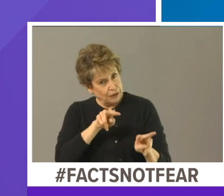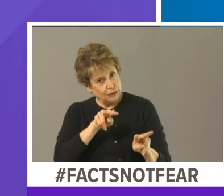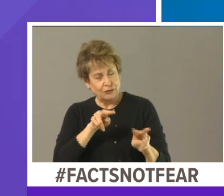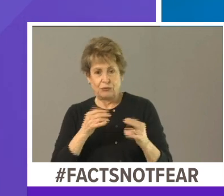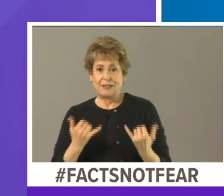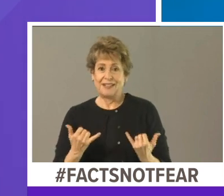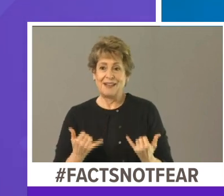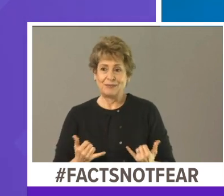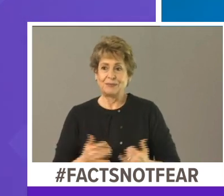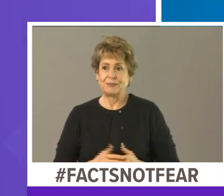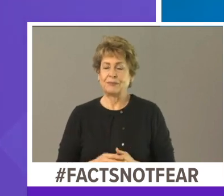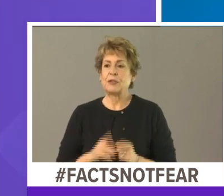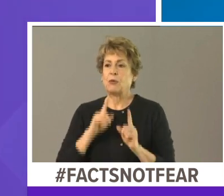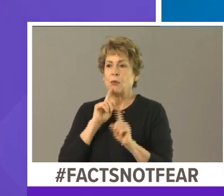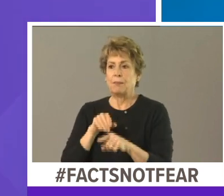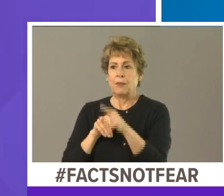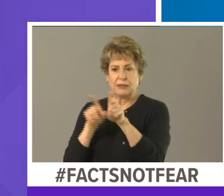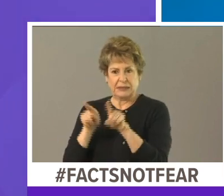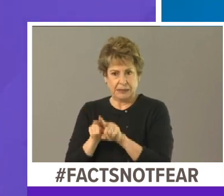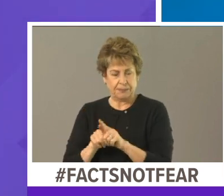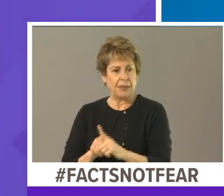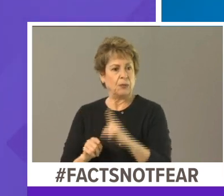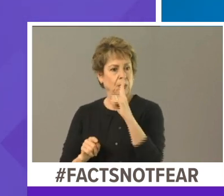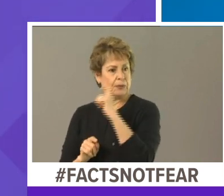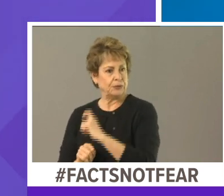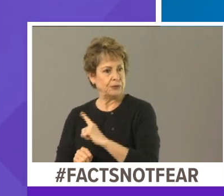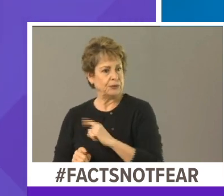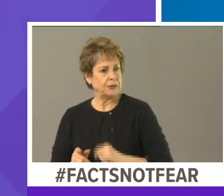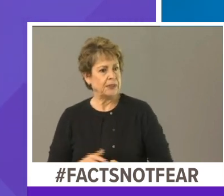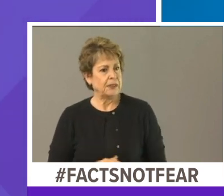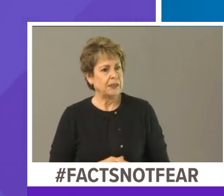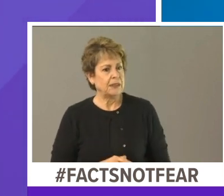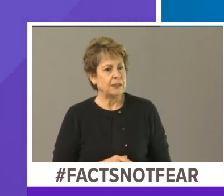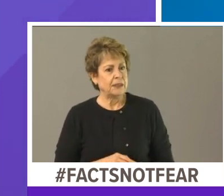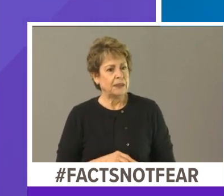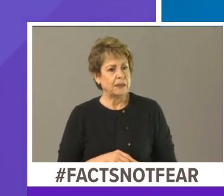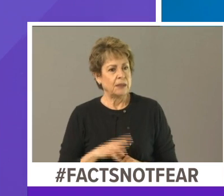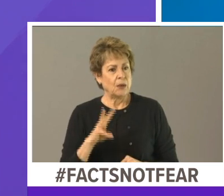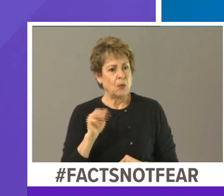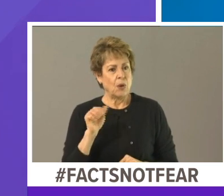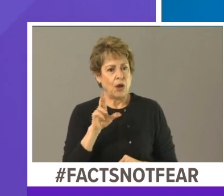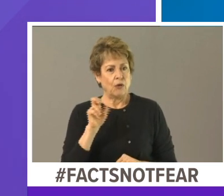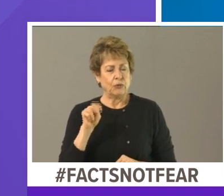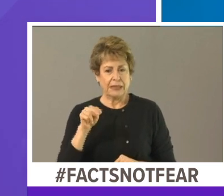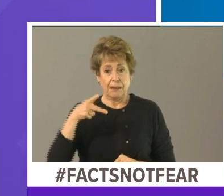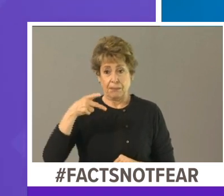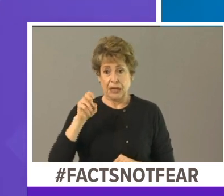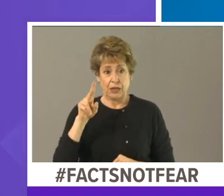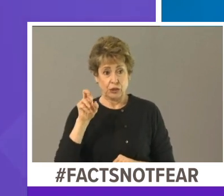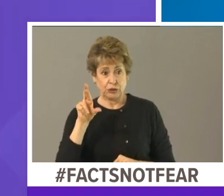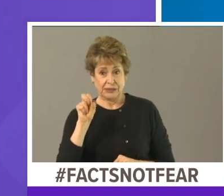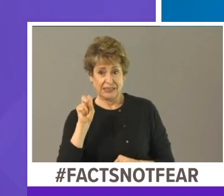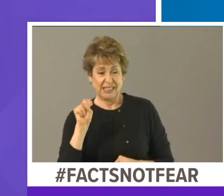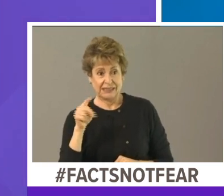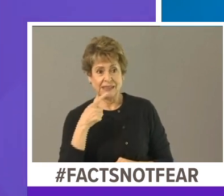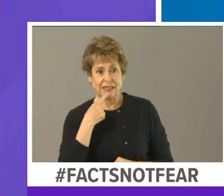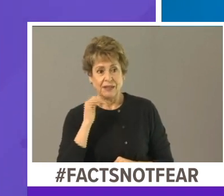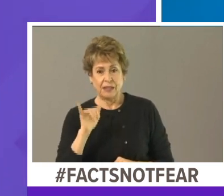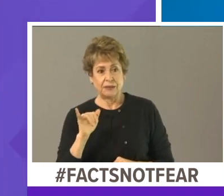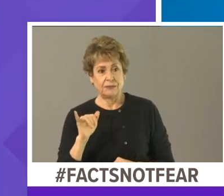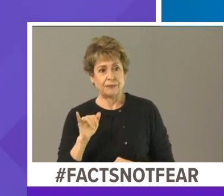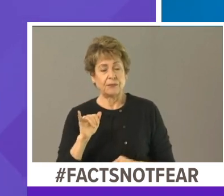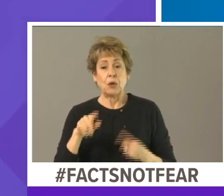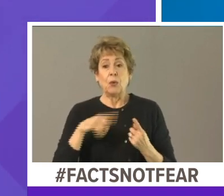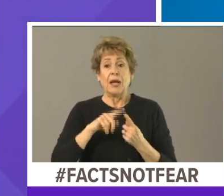back to work, though, I think it was House Majority Leader Warren Peterson previously commented that people would go back to work when unemployment insurance